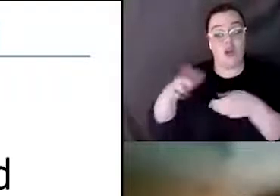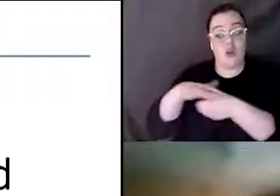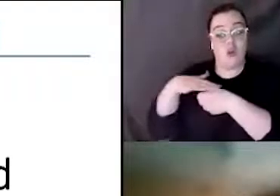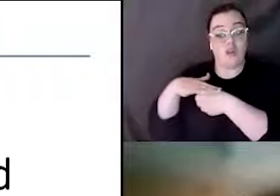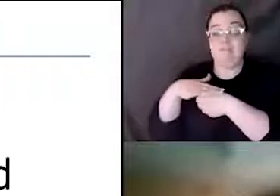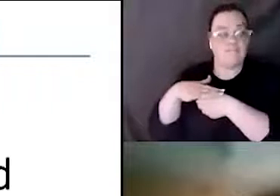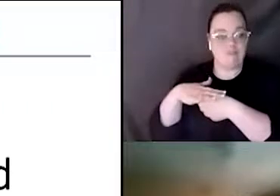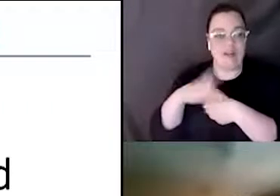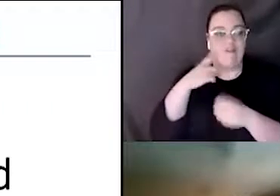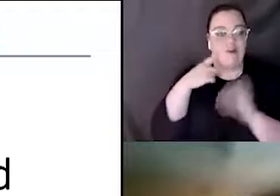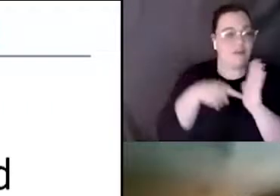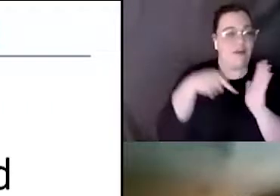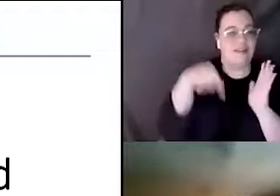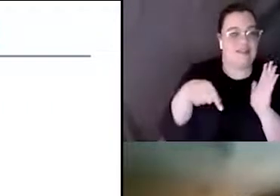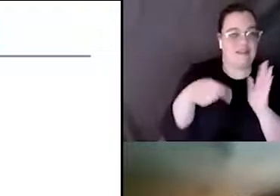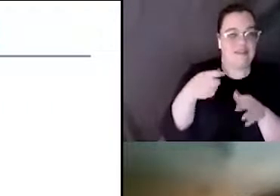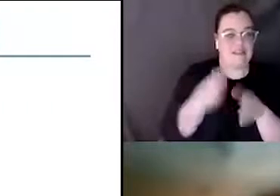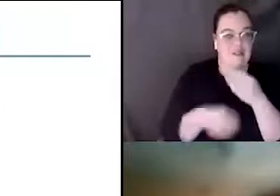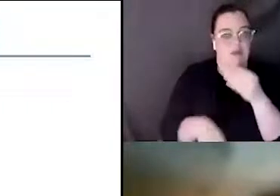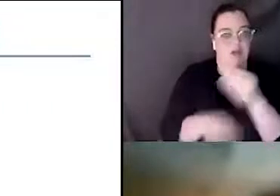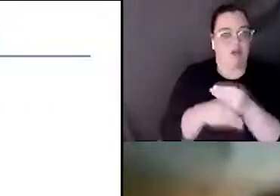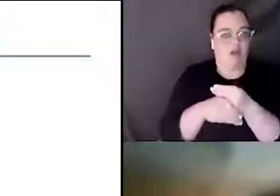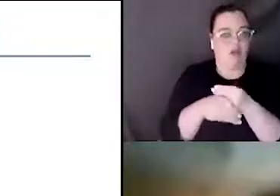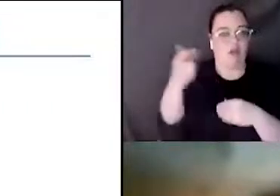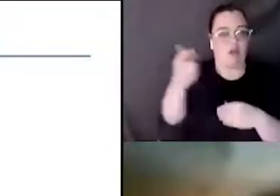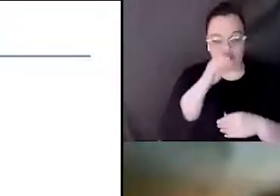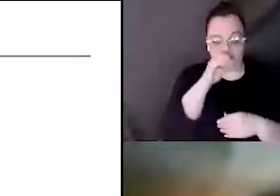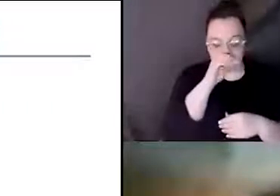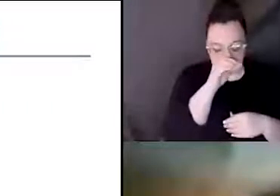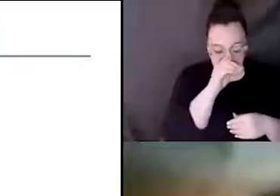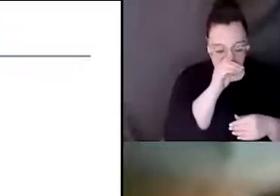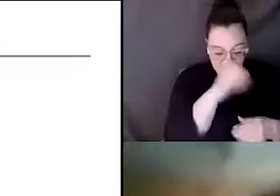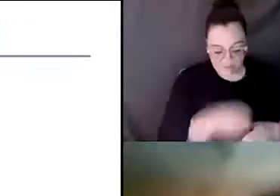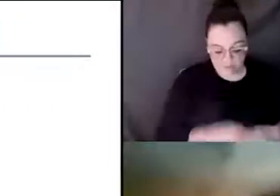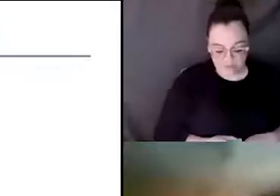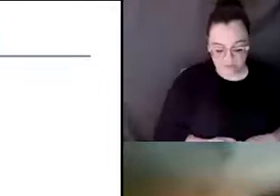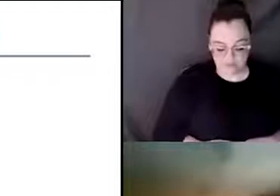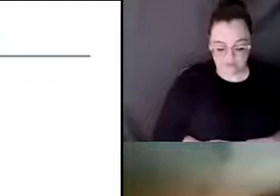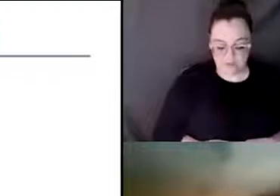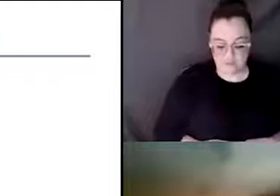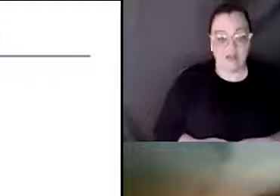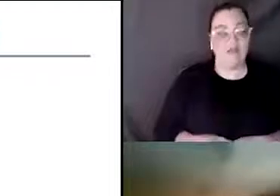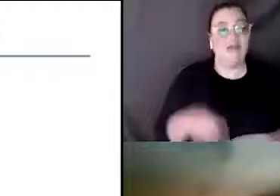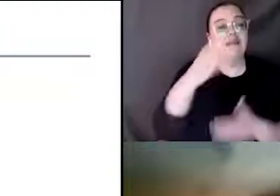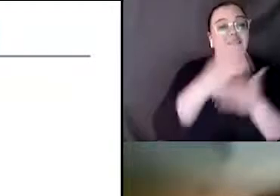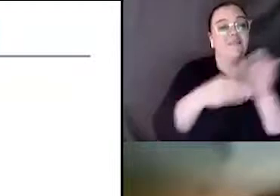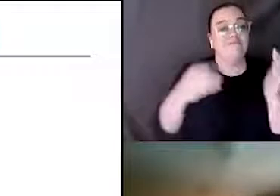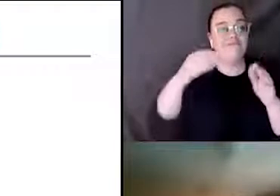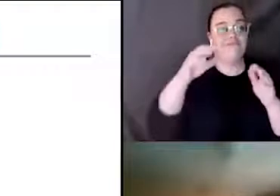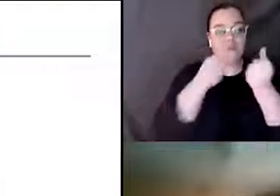this supplemental grant. Next slide, please. So this is just a list of some of the supporting